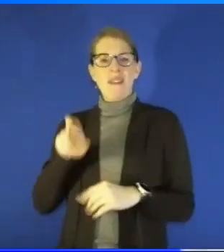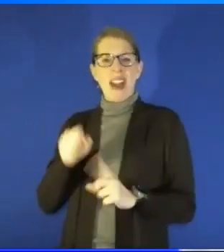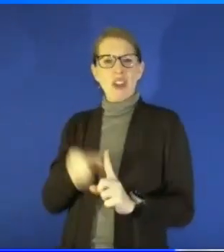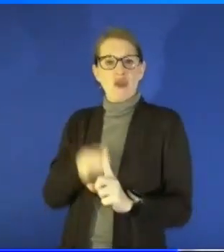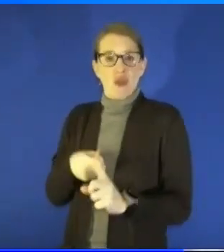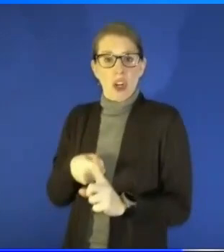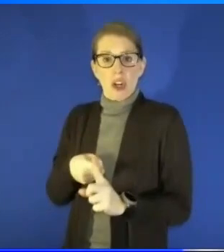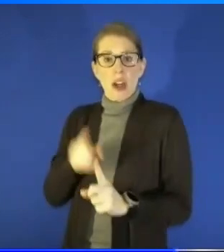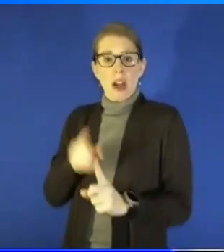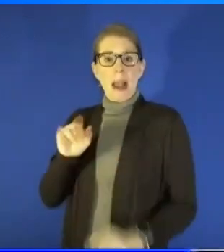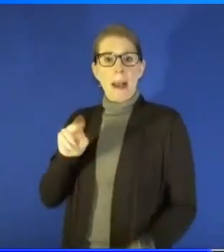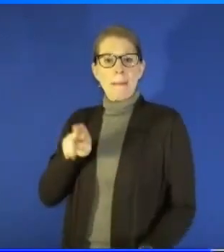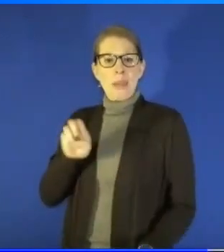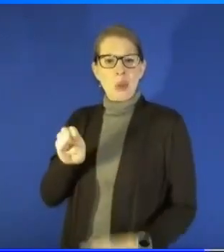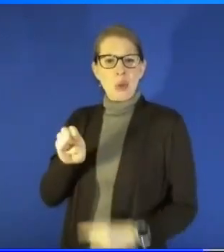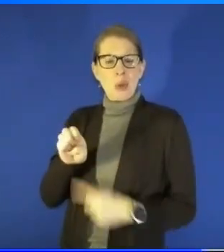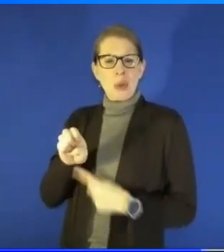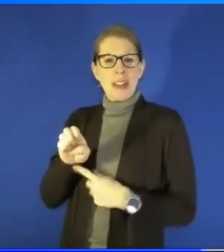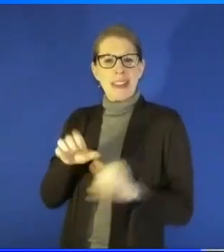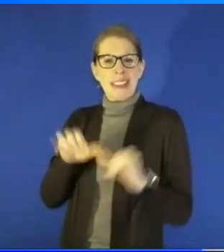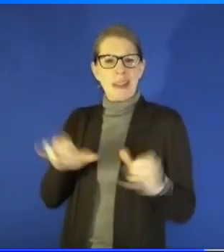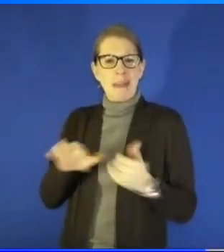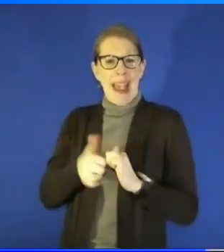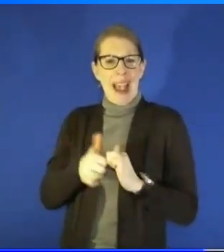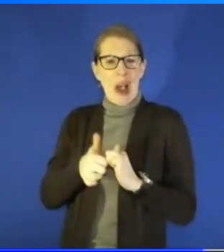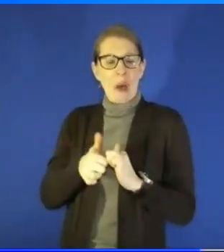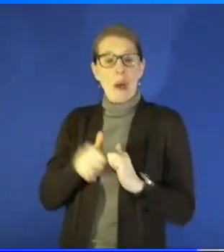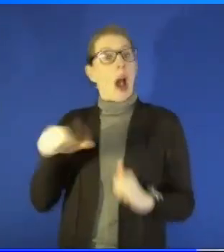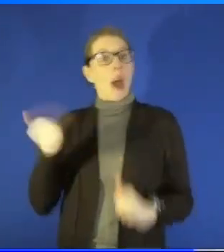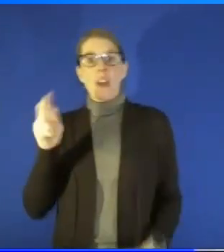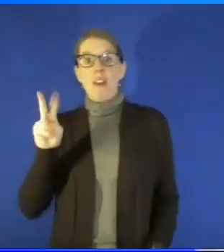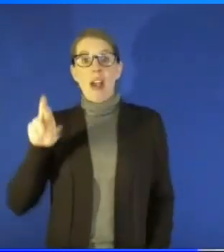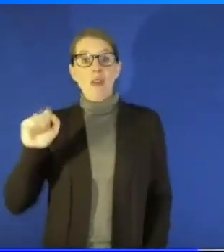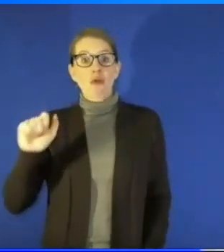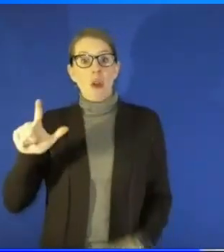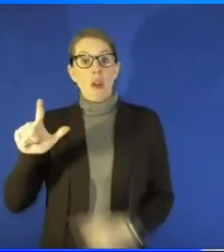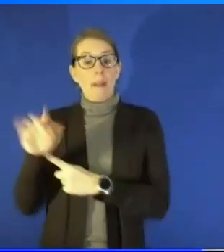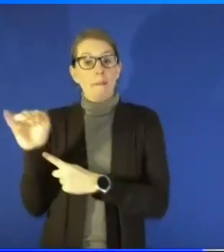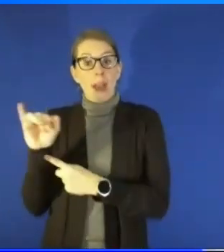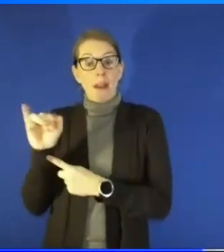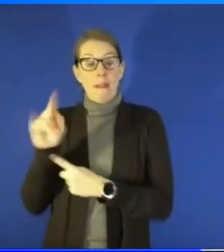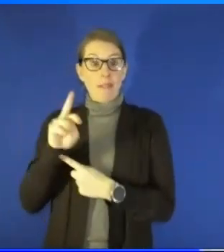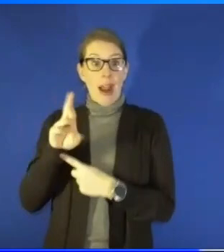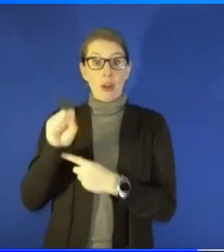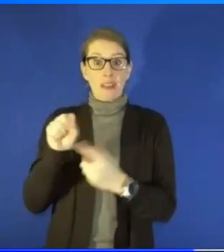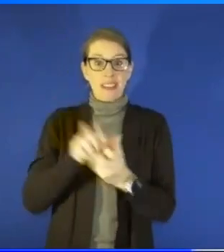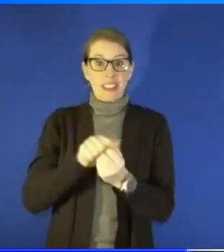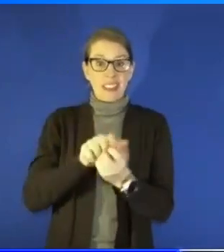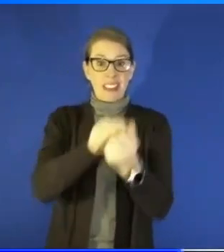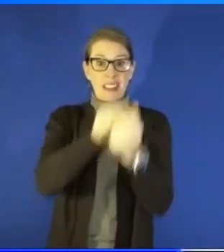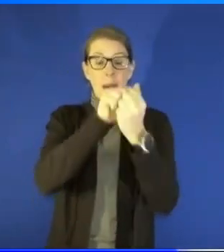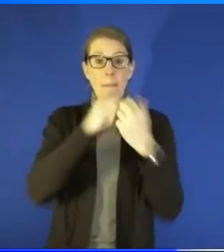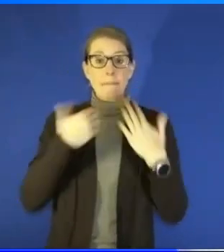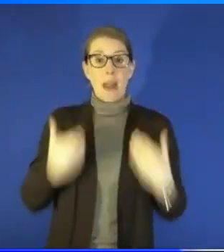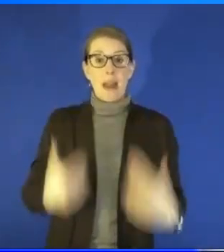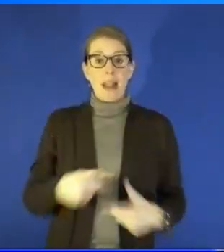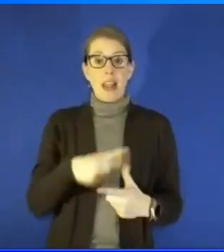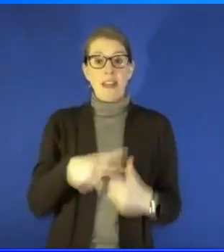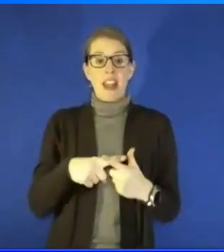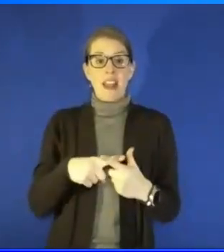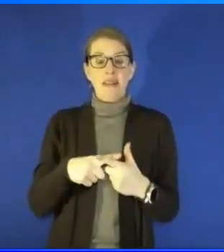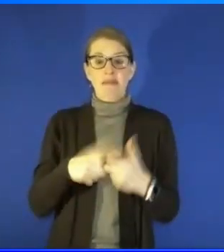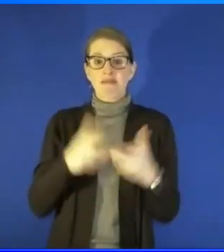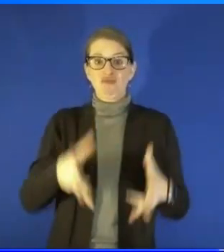it's clear that we've seen this in other viral infections where a virus can attack the body and then there is this aftermath